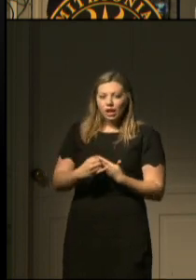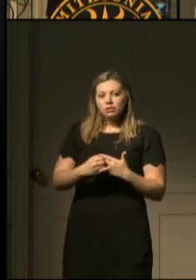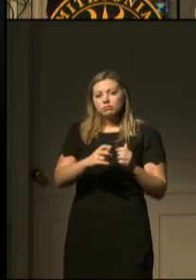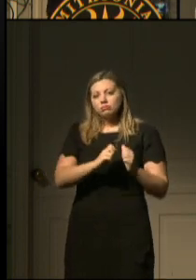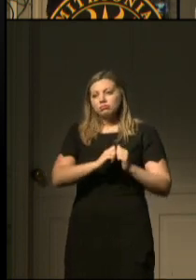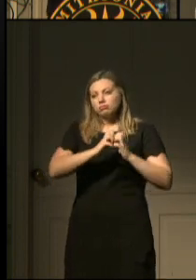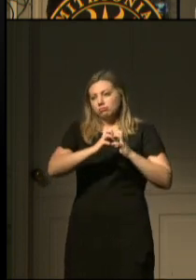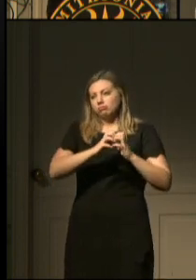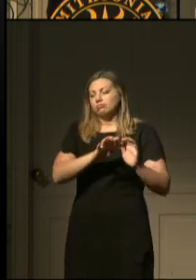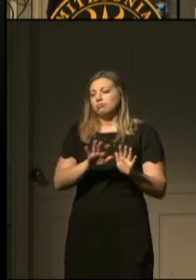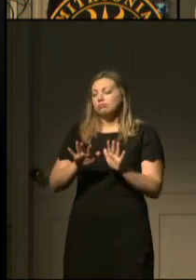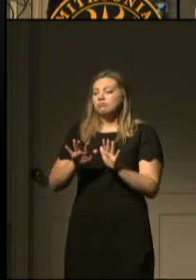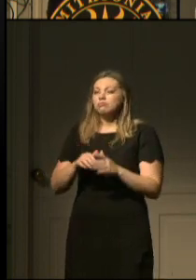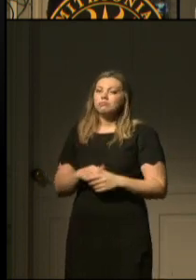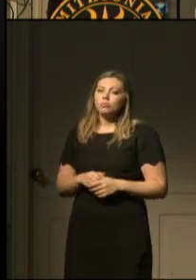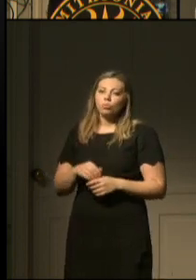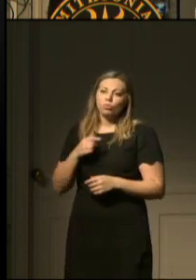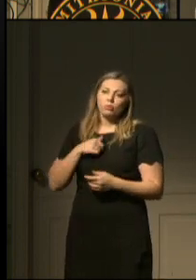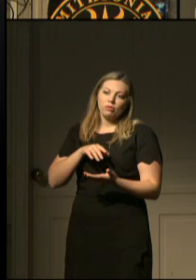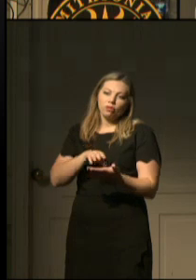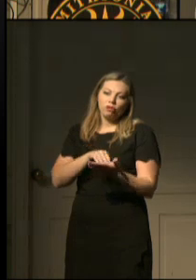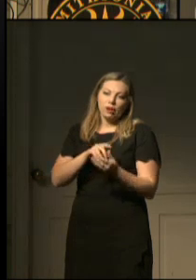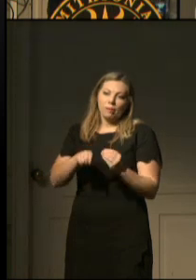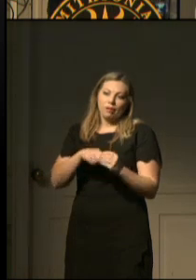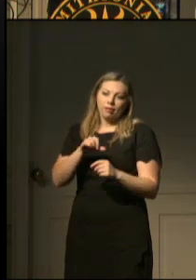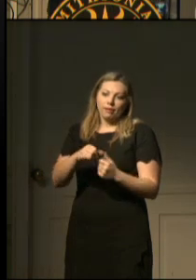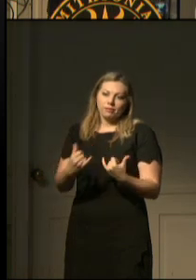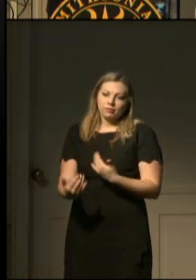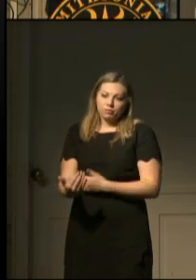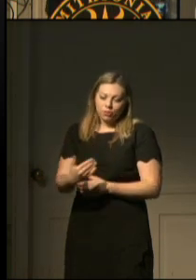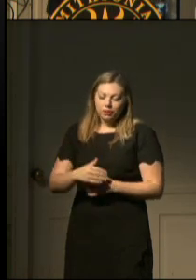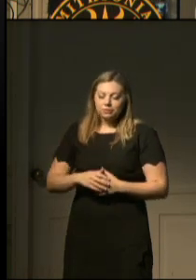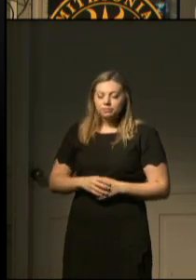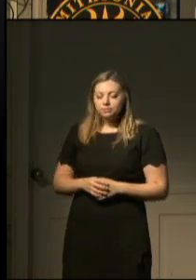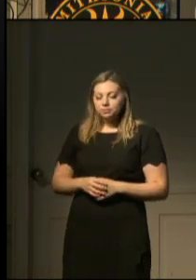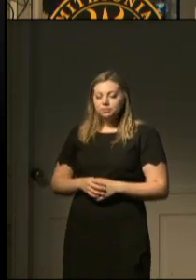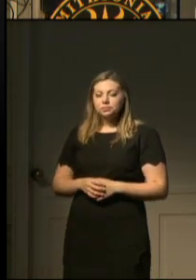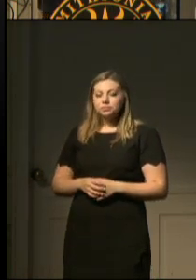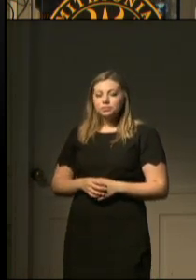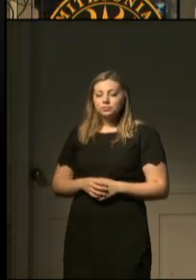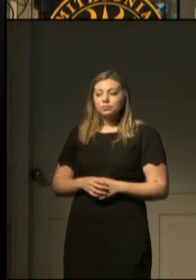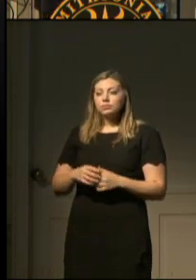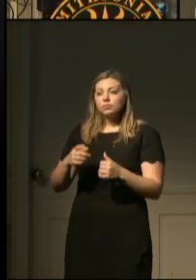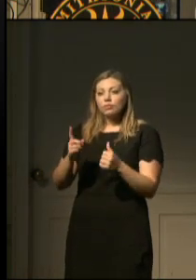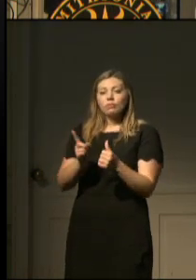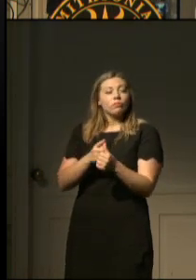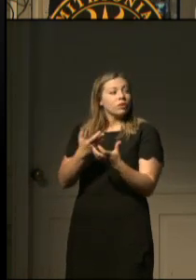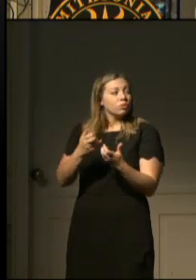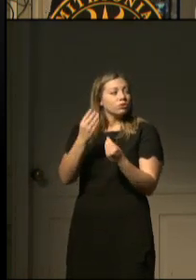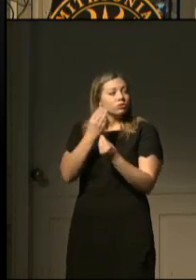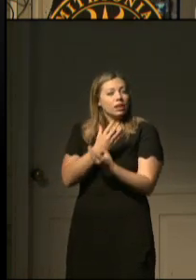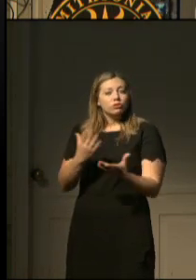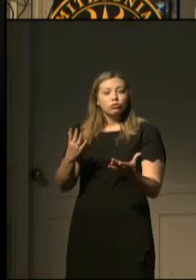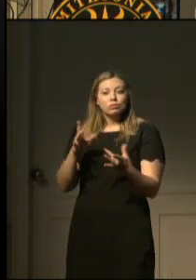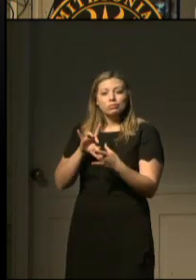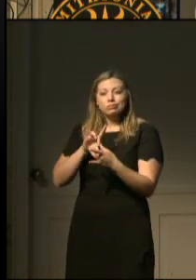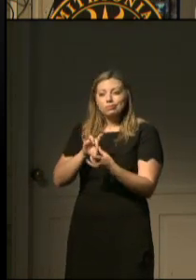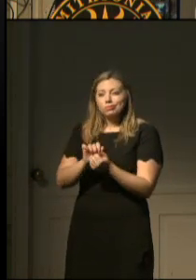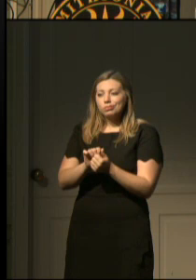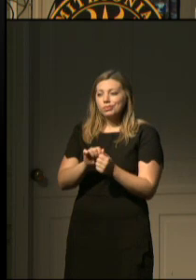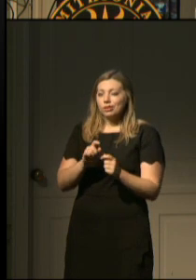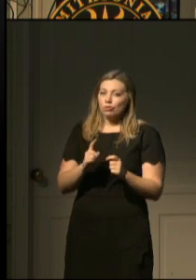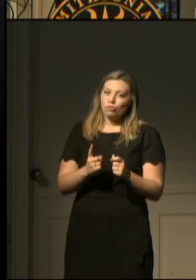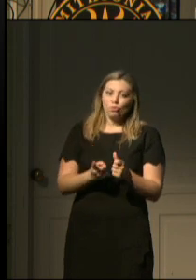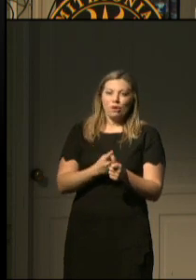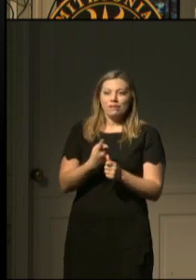few kind of to start things off this morning. So first is an update on one of our largest, kind of most